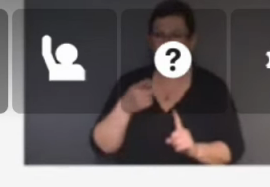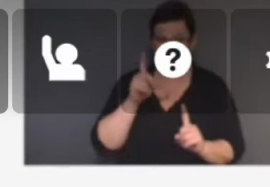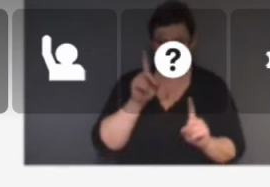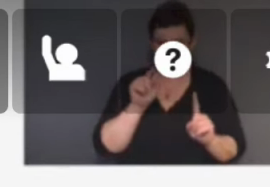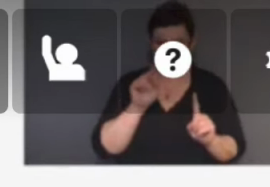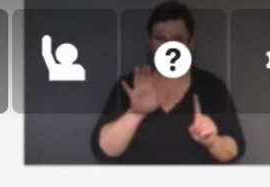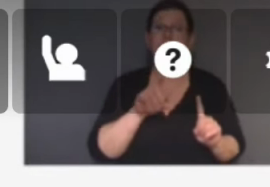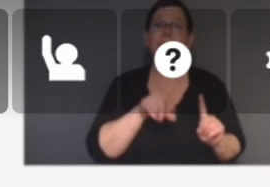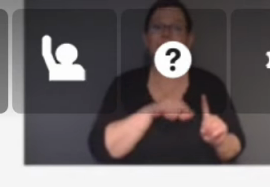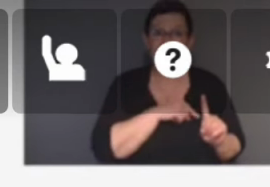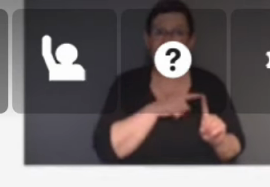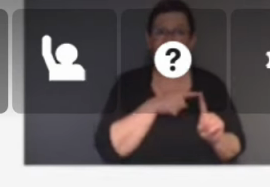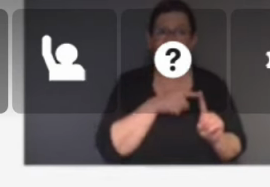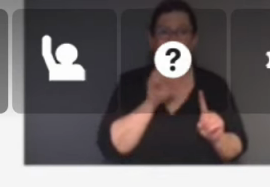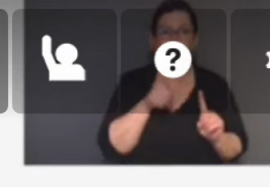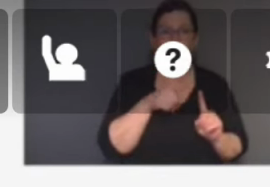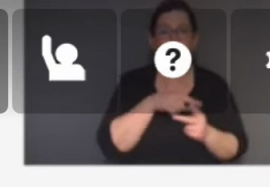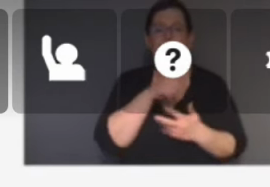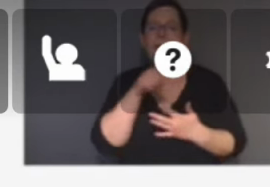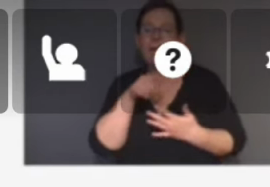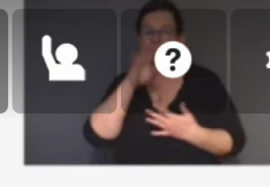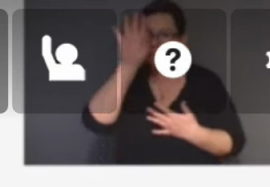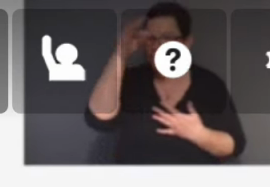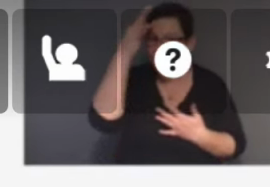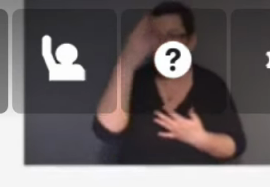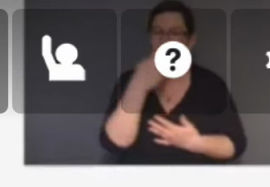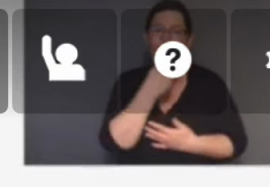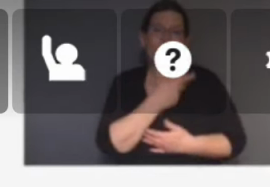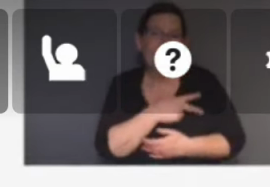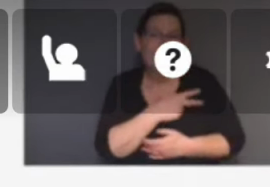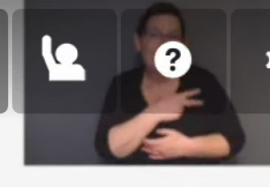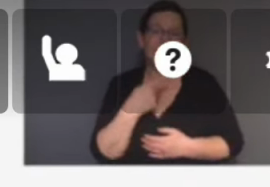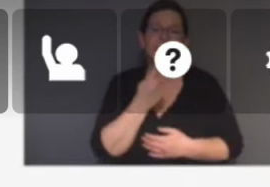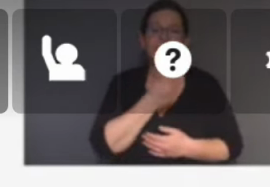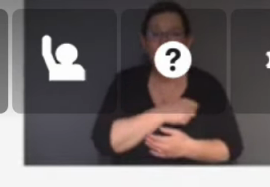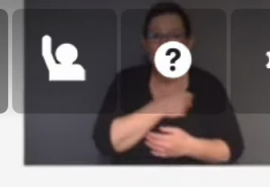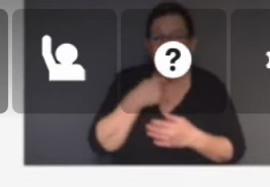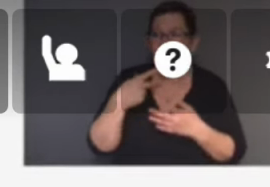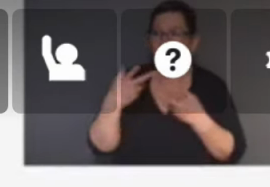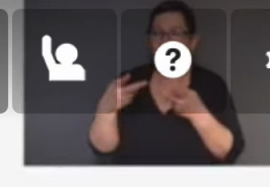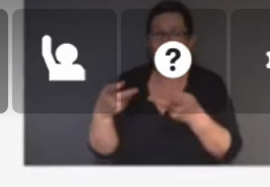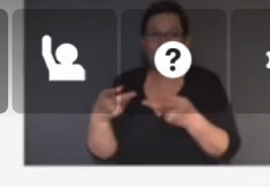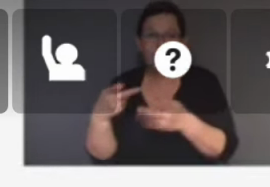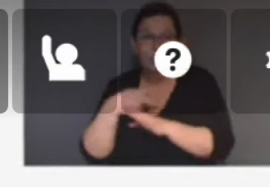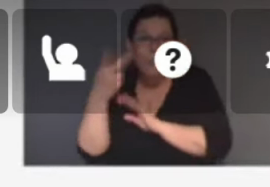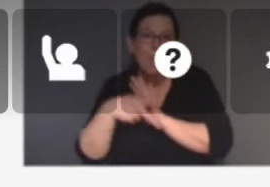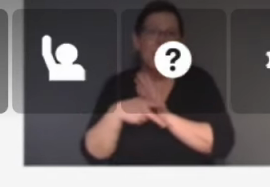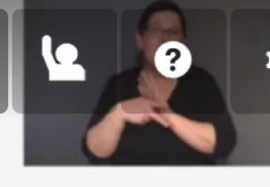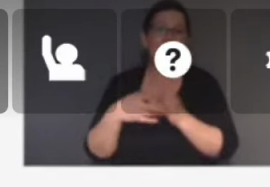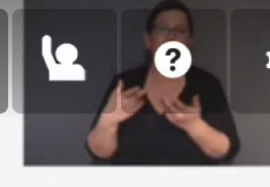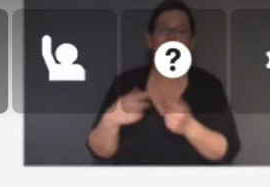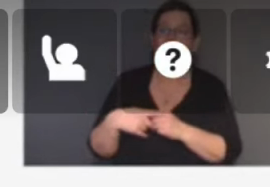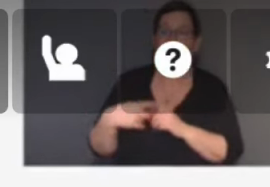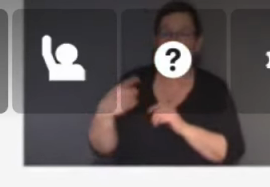Registered Disability Savings Plan, the Canada Workers Benefits, and the Child Disability